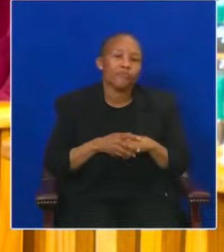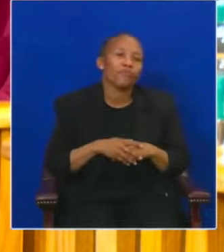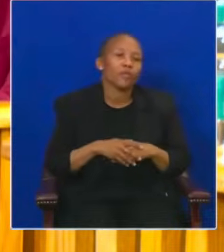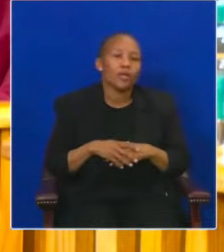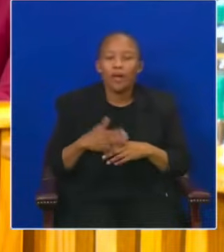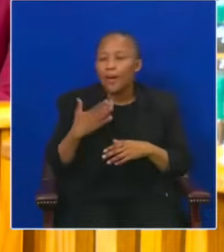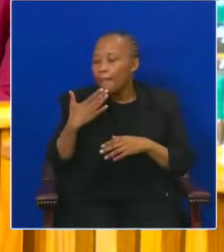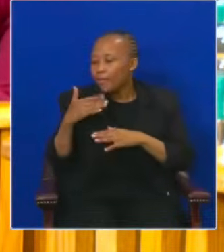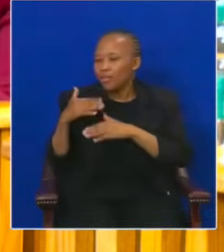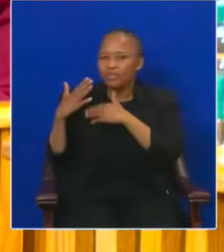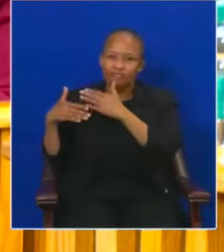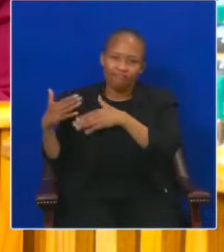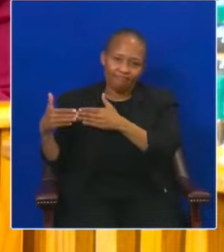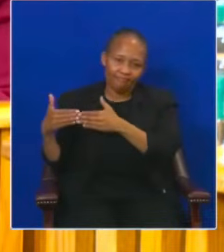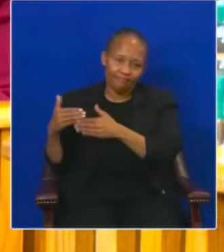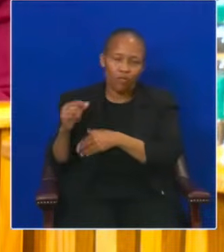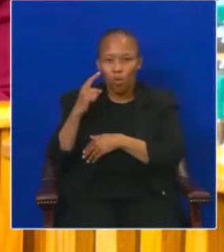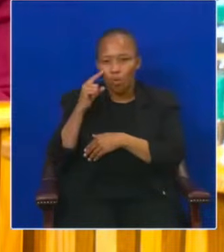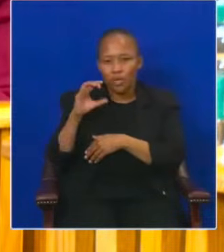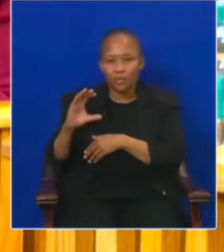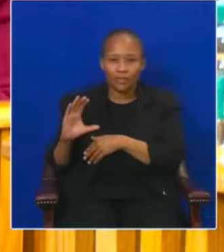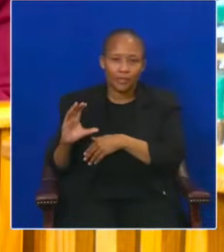Thank you.